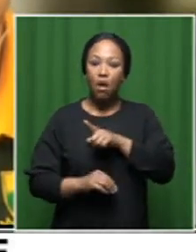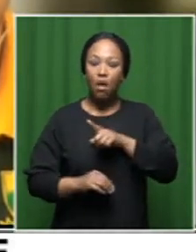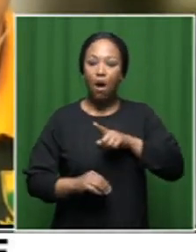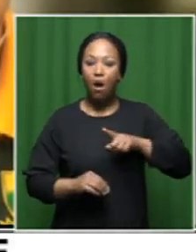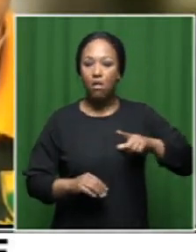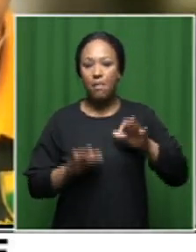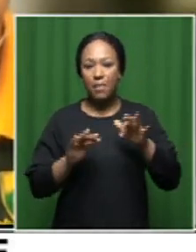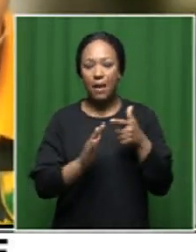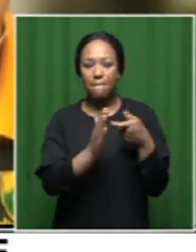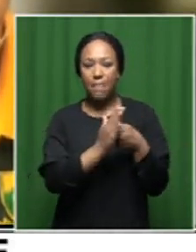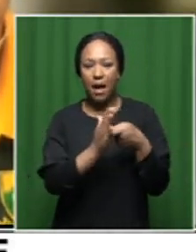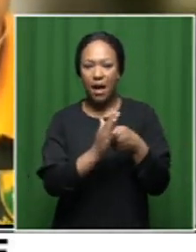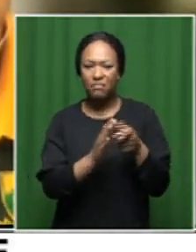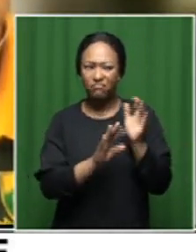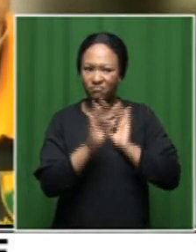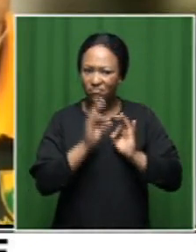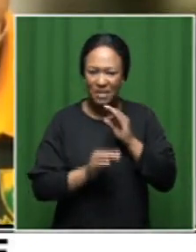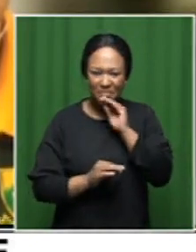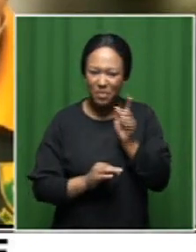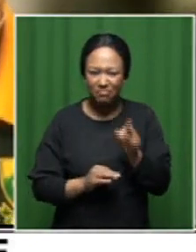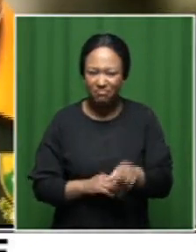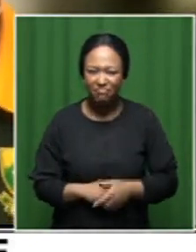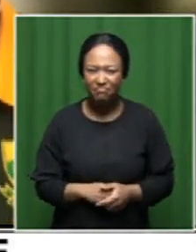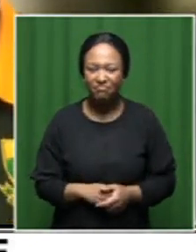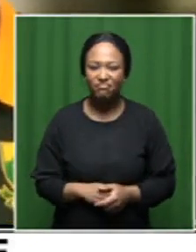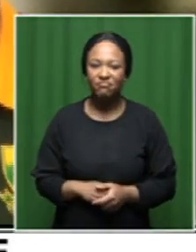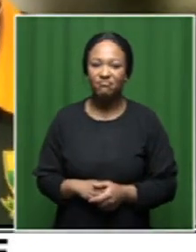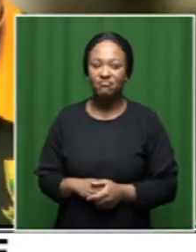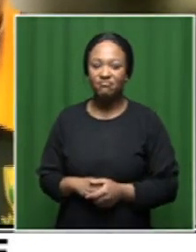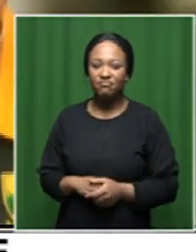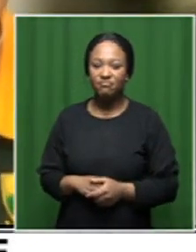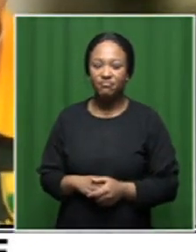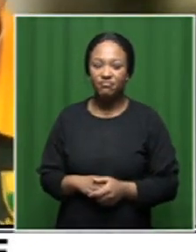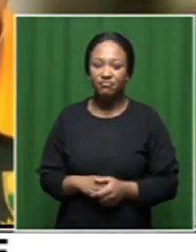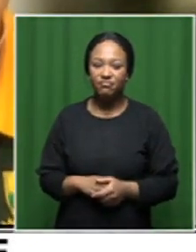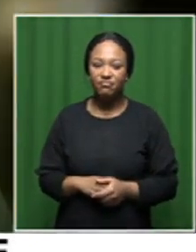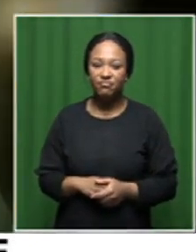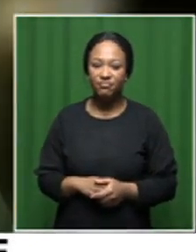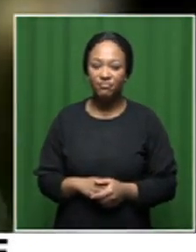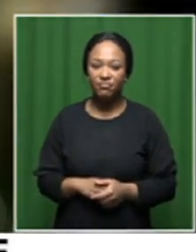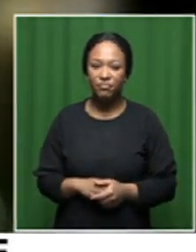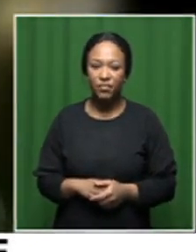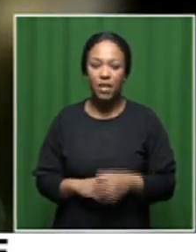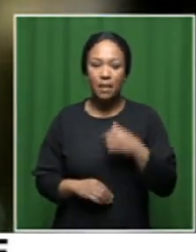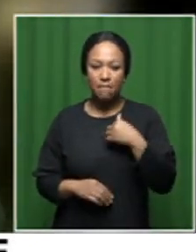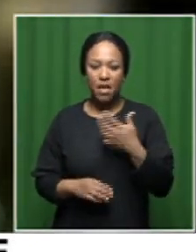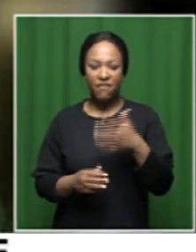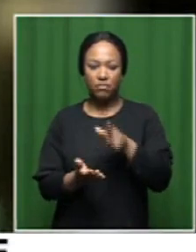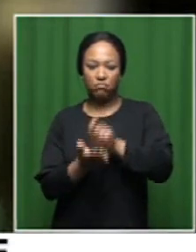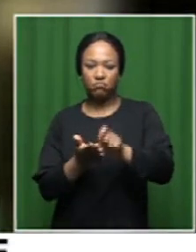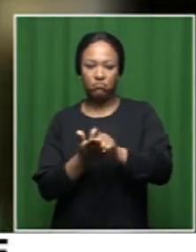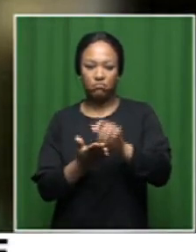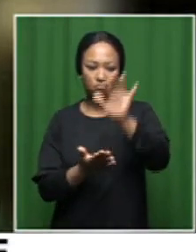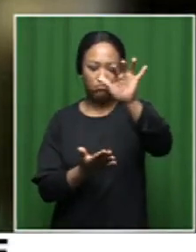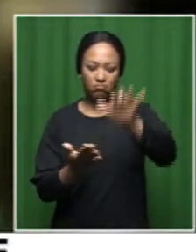buyer's market. Speak to us about this. What do you mean by this? Yes, I mean, again, I do say in the article that it depends on the